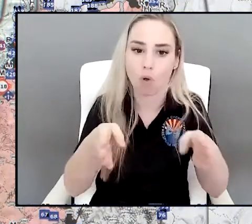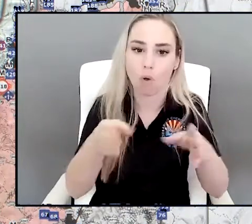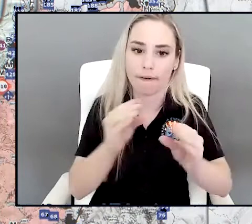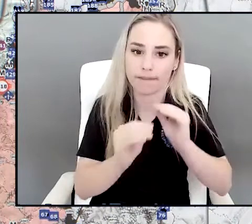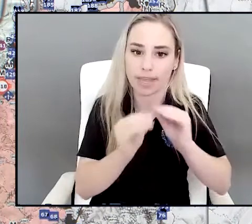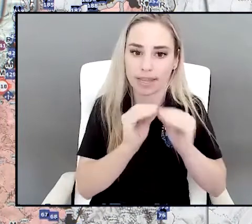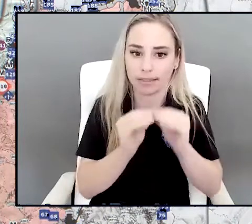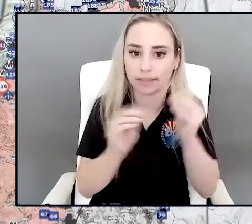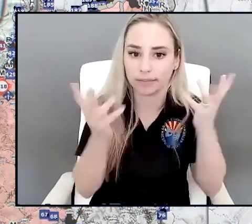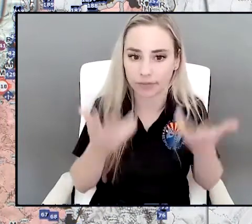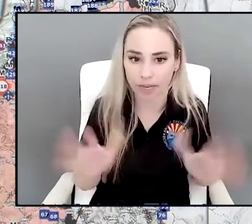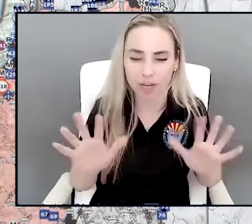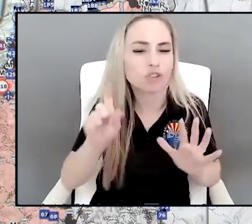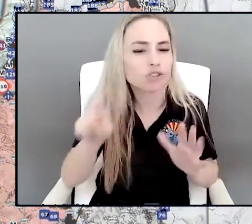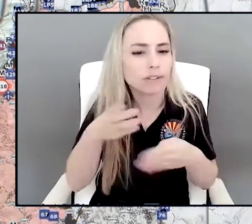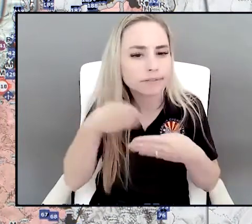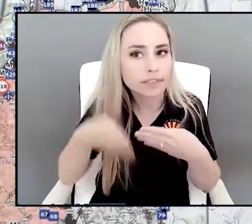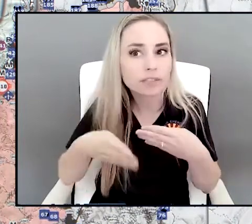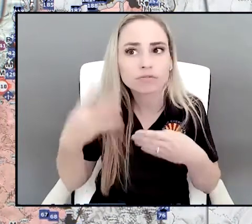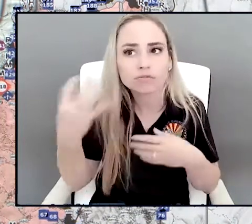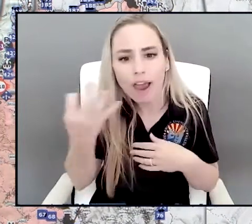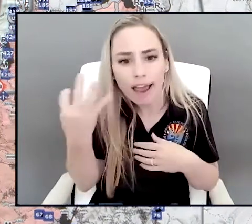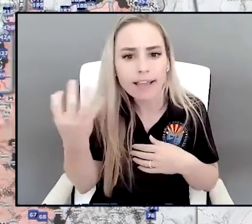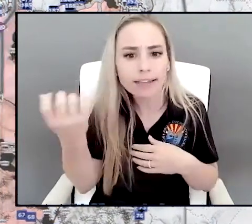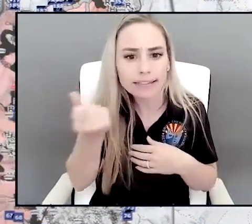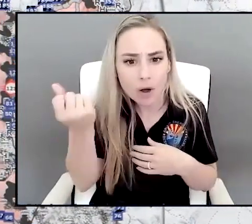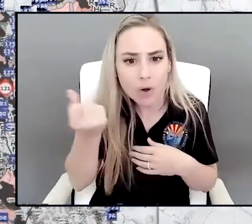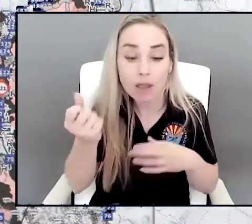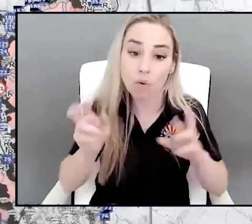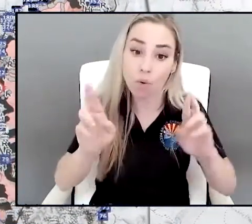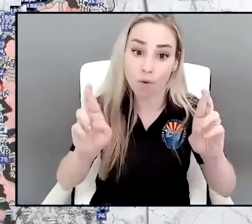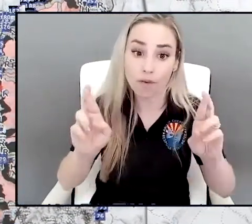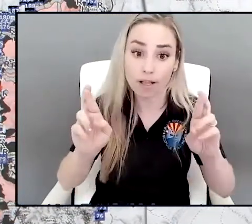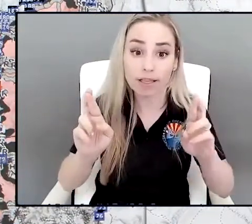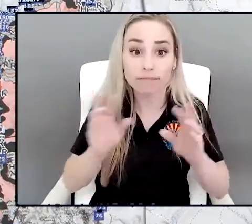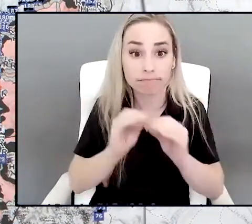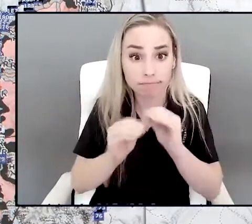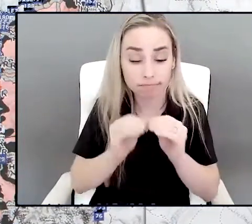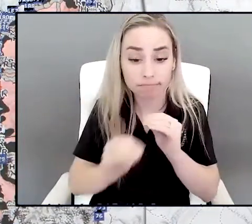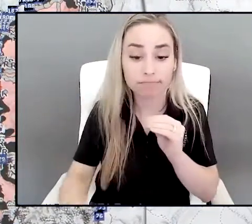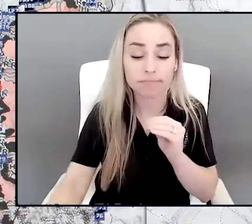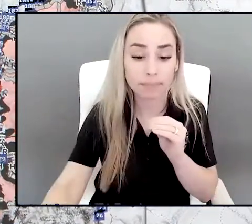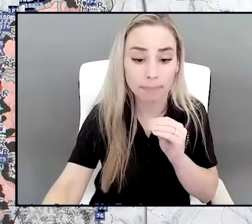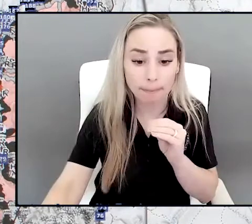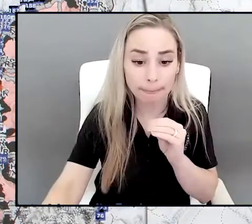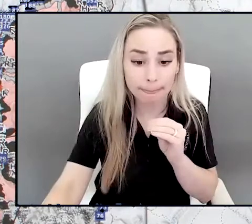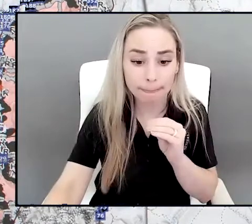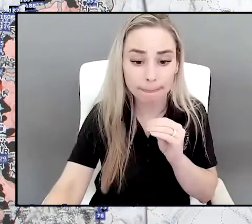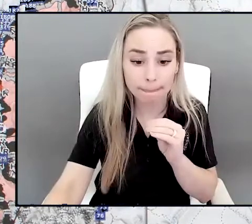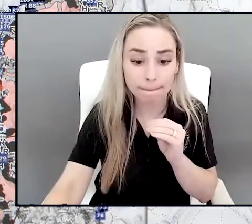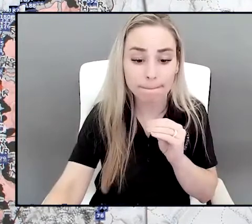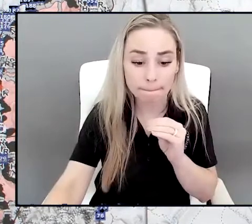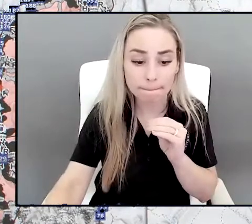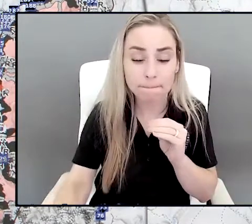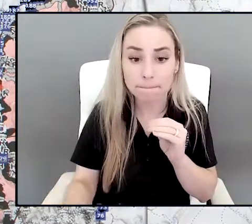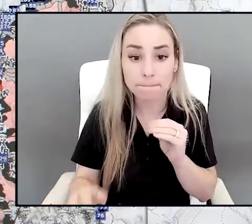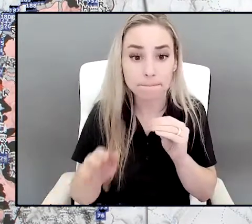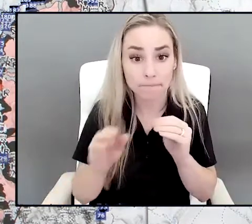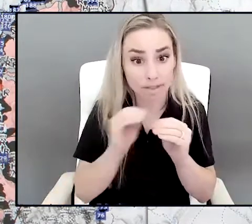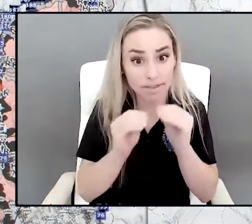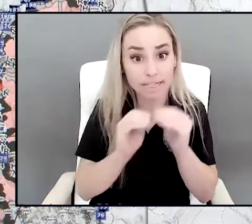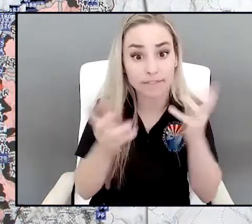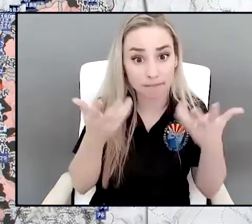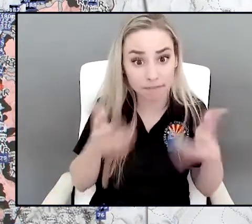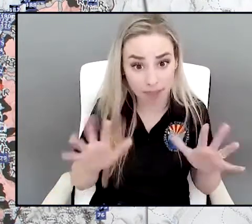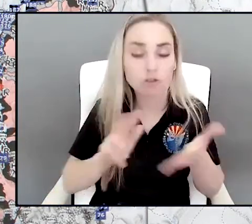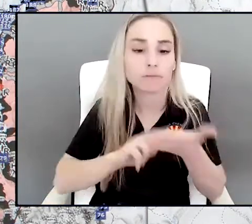road improved, which should be done by Friday or Saturday. So hopefully we get that road improved by then, and then that'll